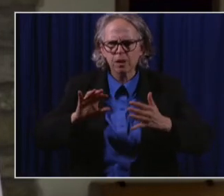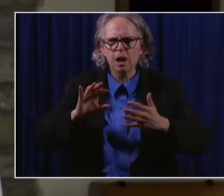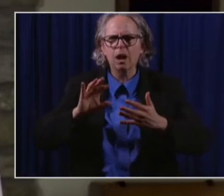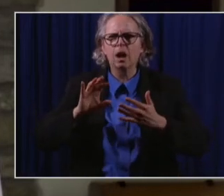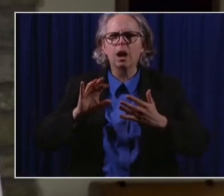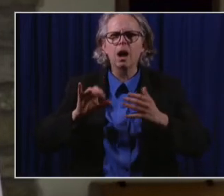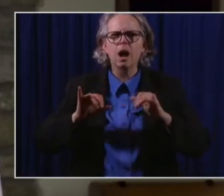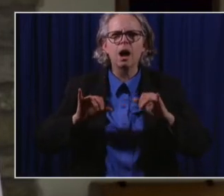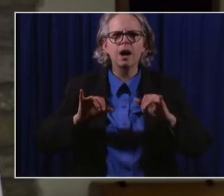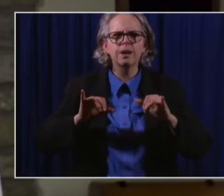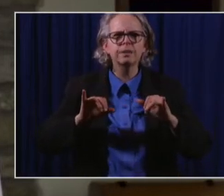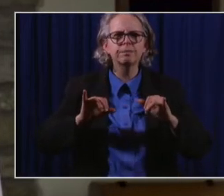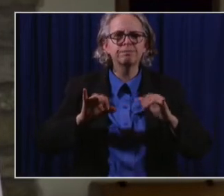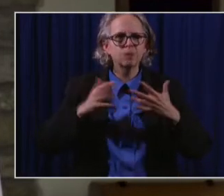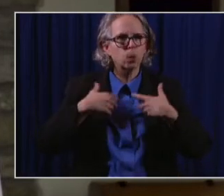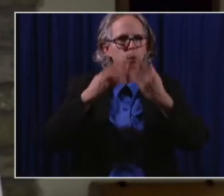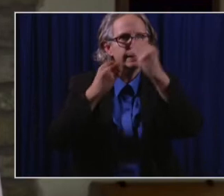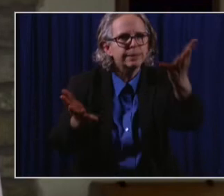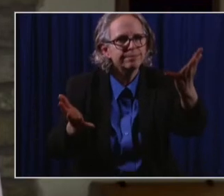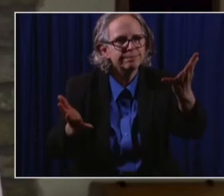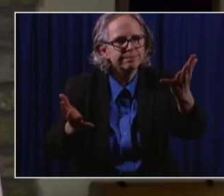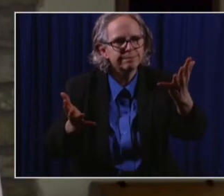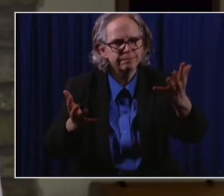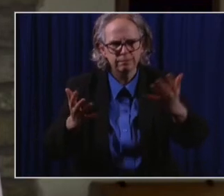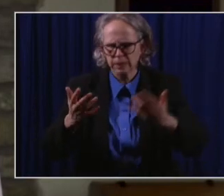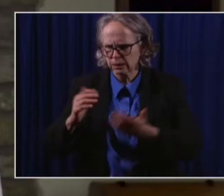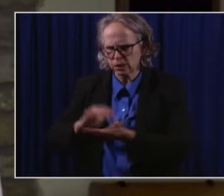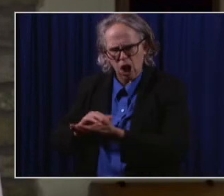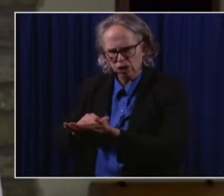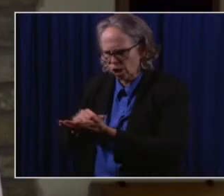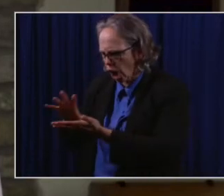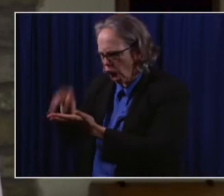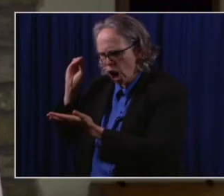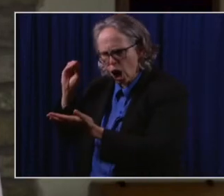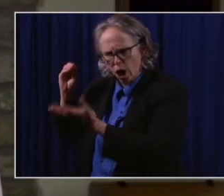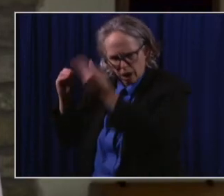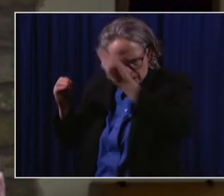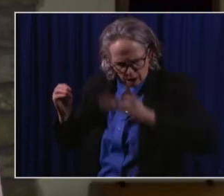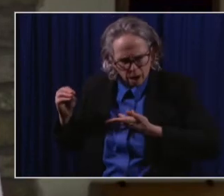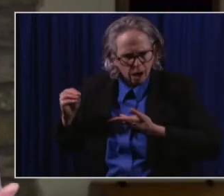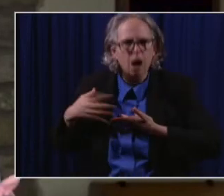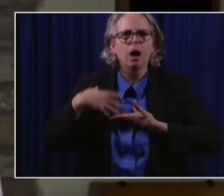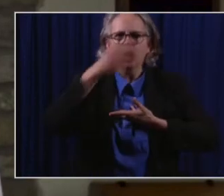doctors were telling us, medical experts were telling us, but they have learned. And as they have learned,